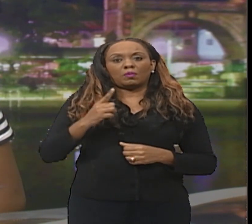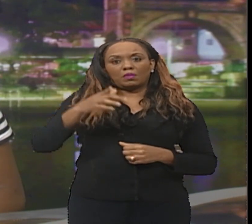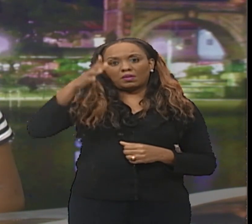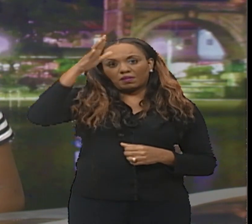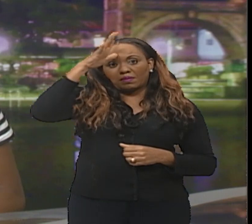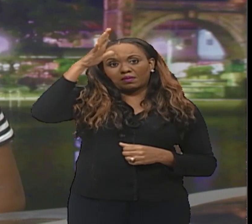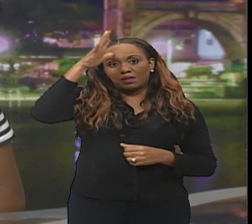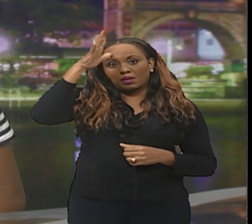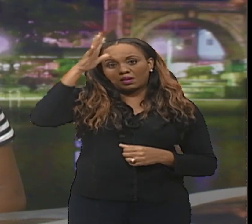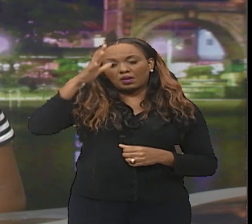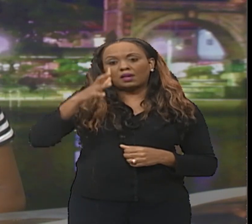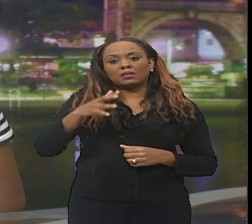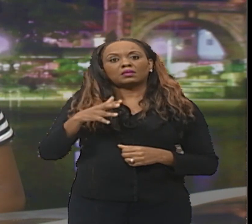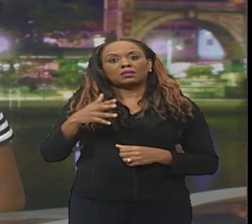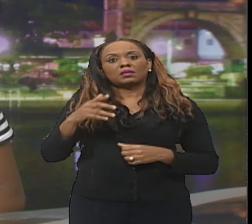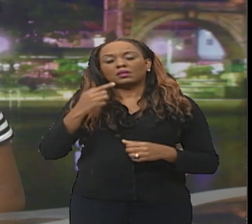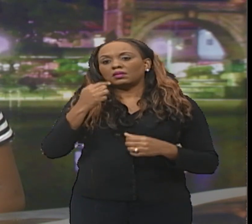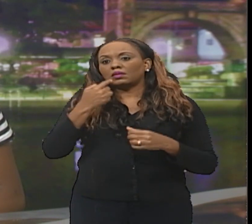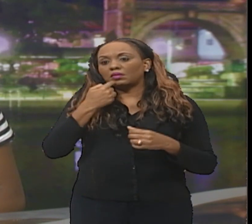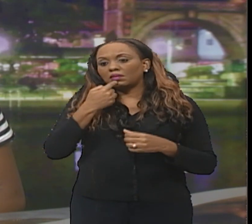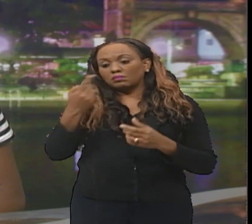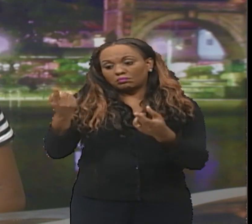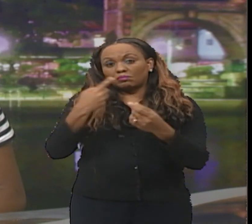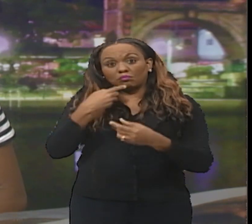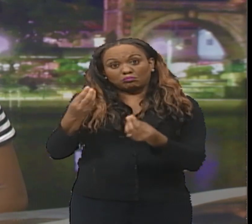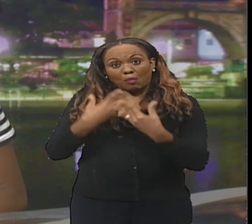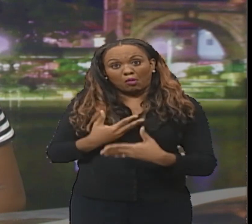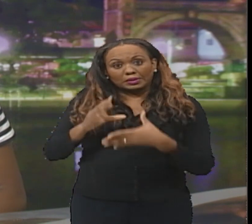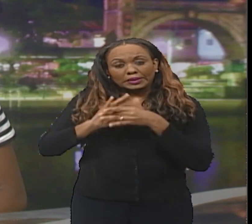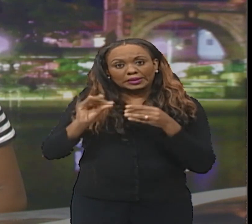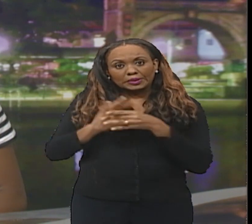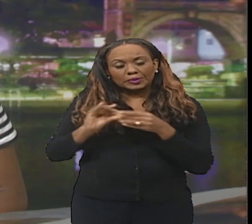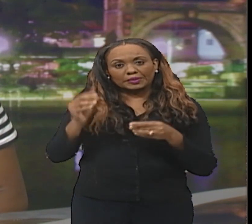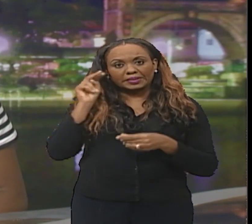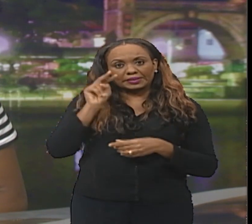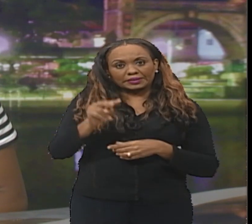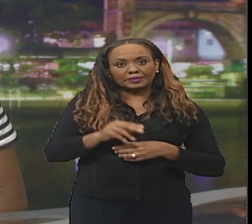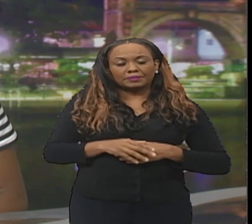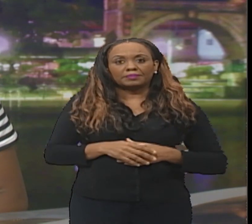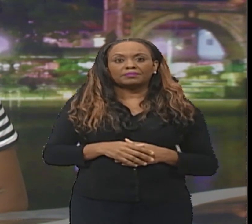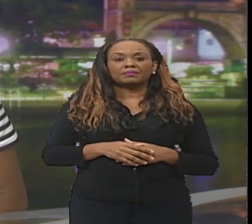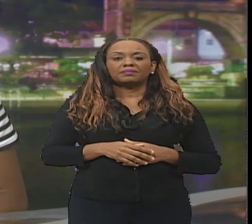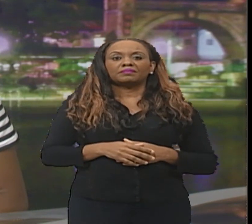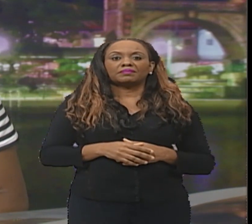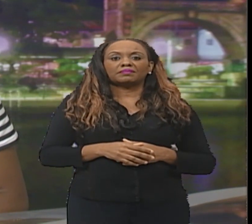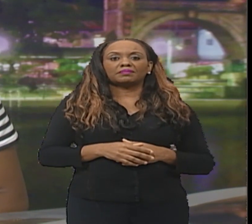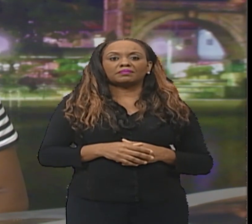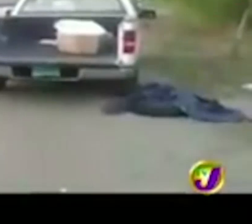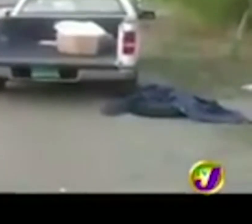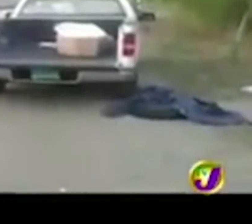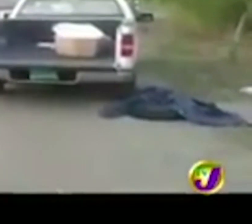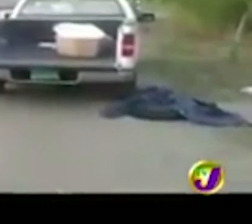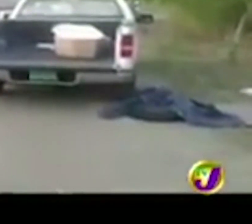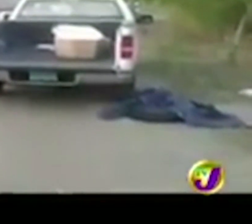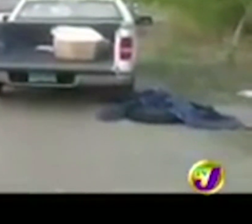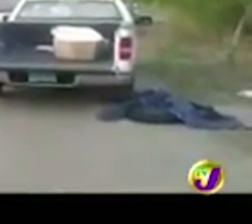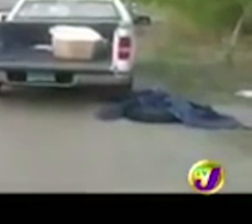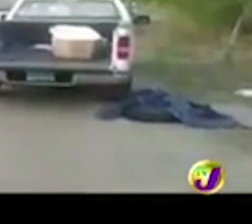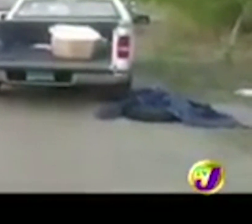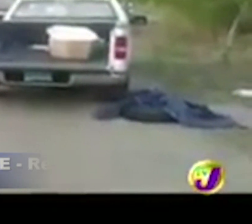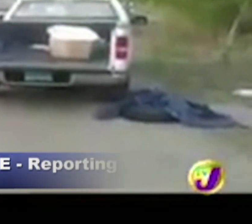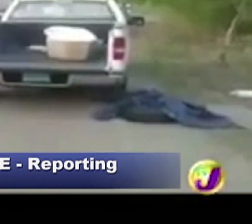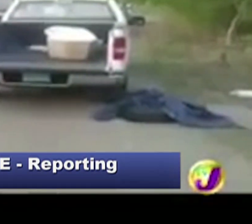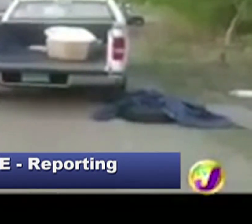Singis visited Anthony Austin, father of Daniel Griffith, and followed this story. It has been a frustrating wait